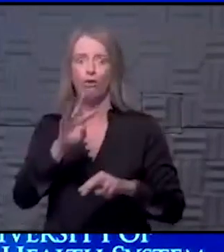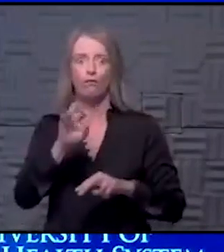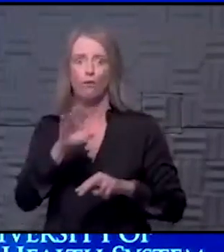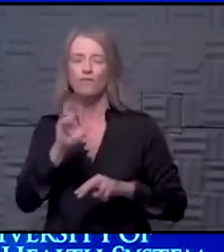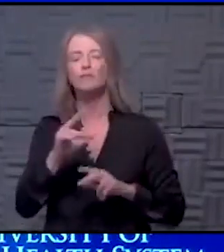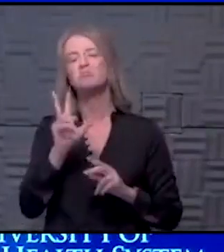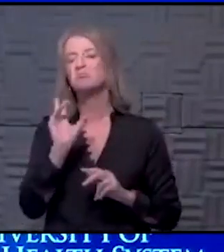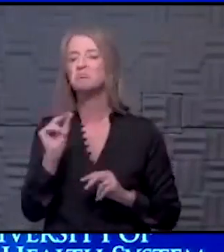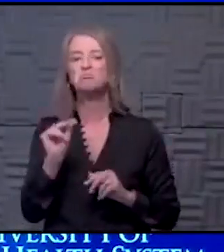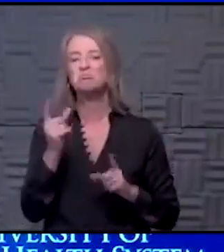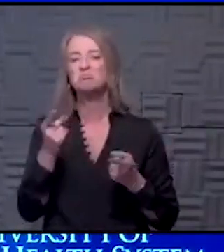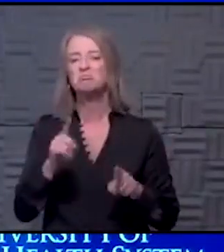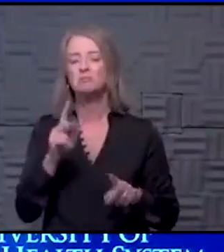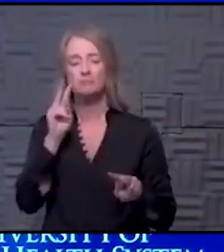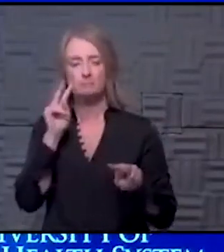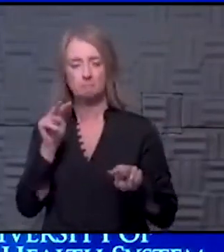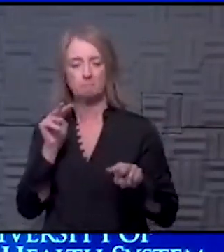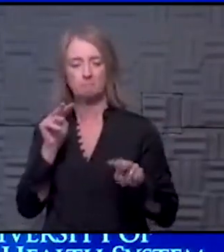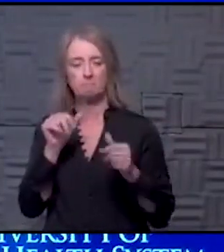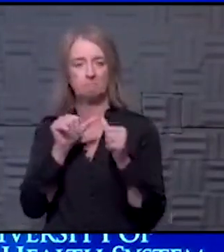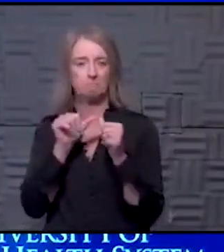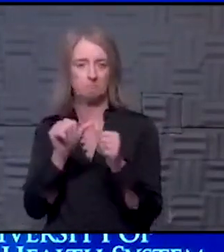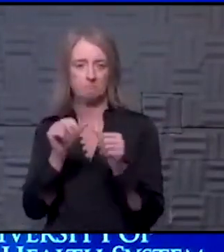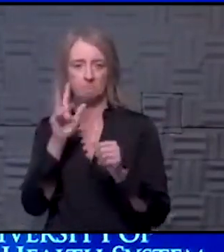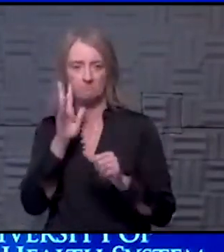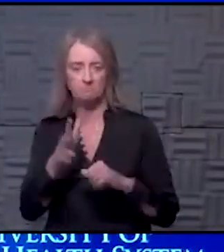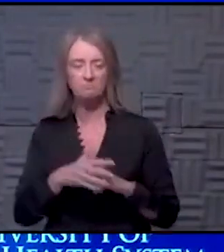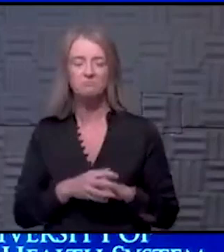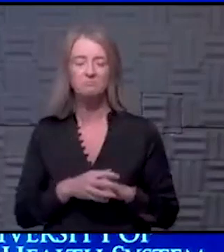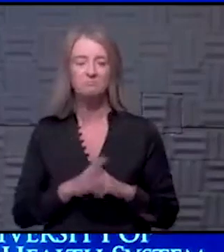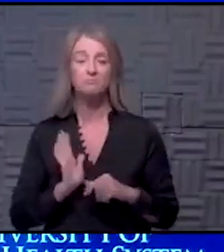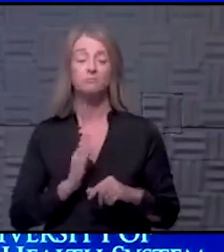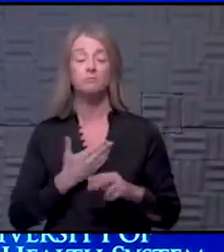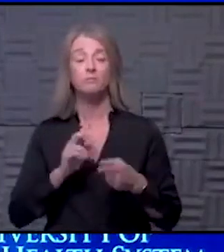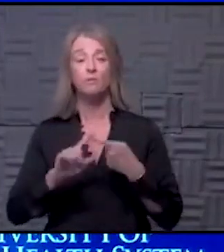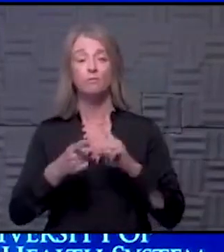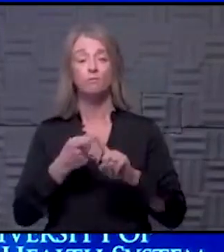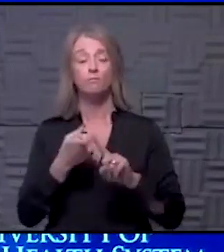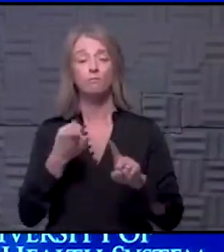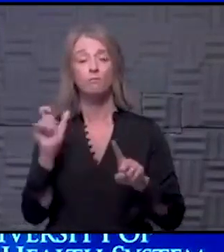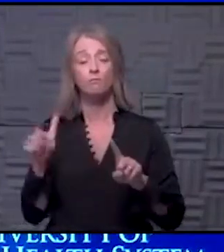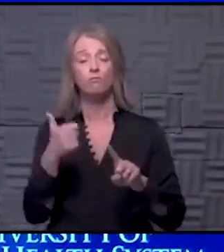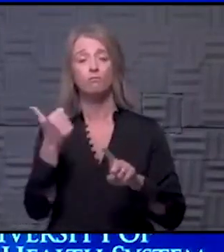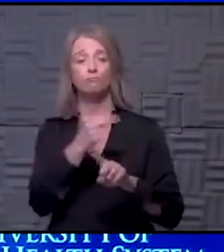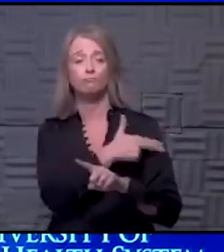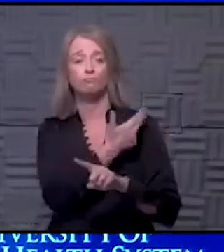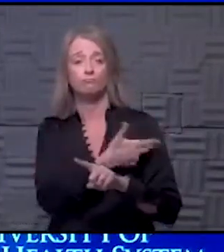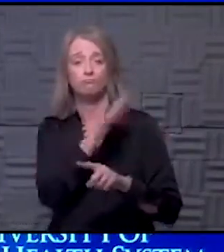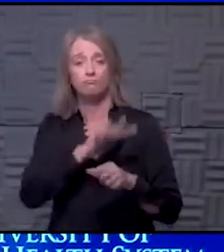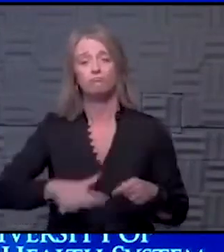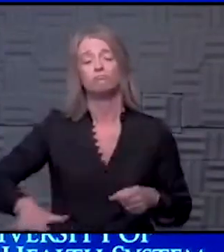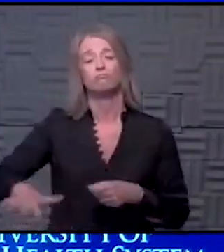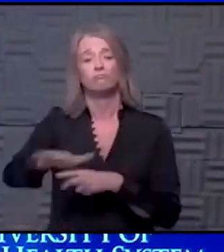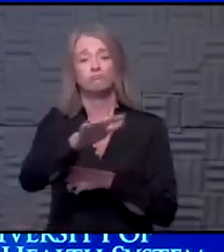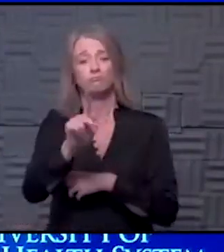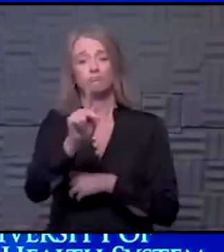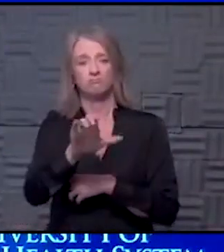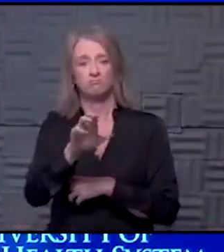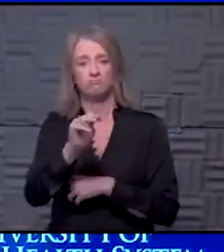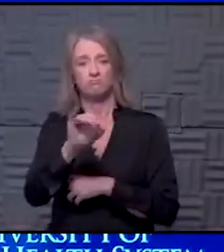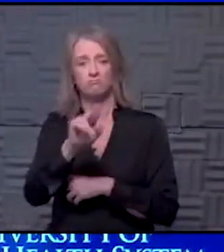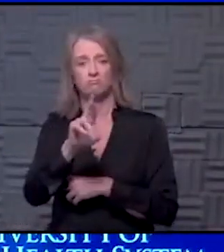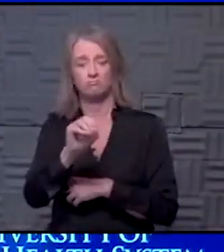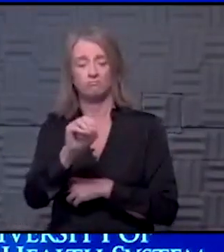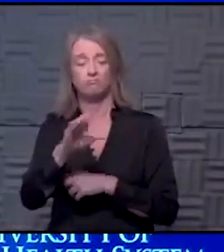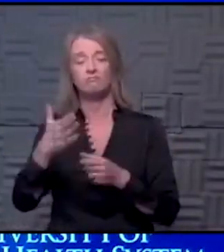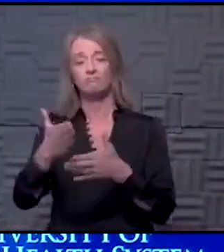so we'll keep watching that. I think we've mentioned that before as our friends from other healthcare systems across the metro have been here